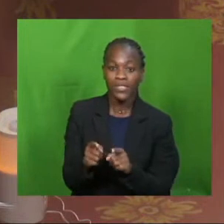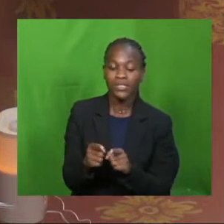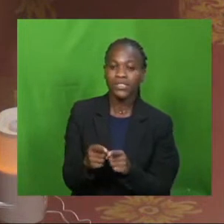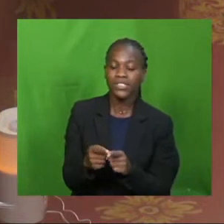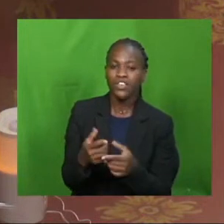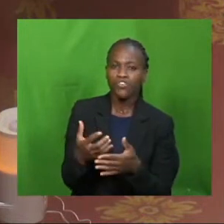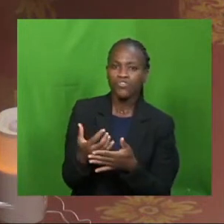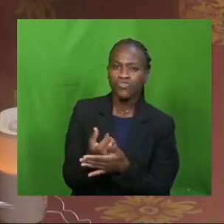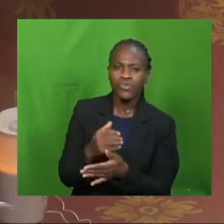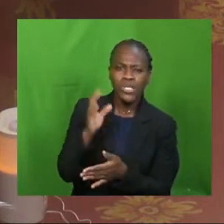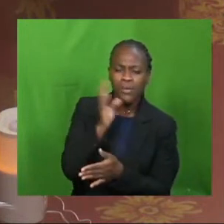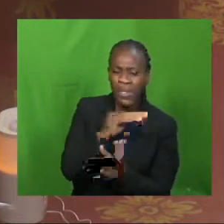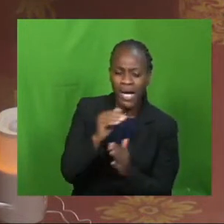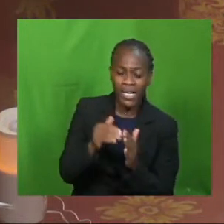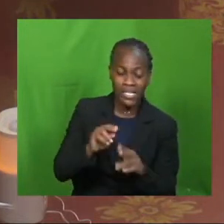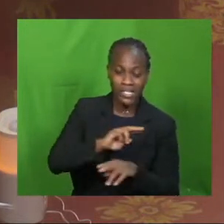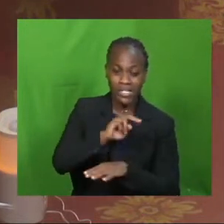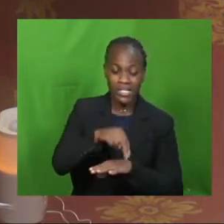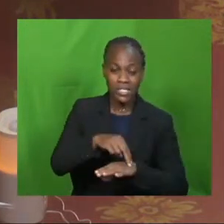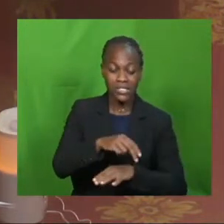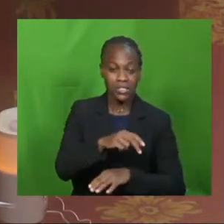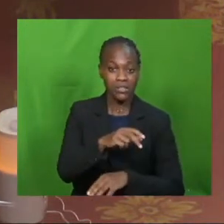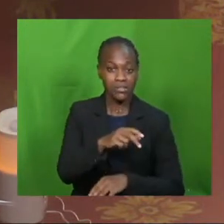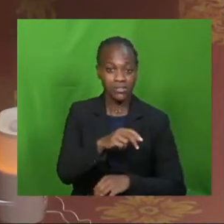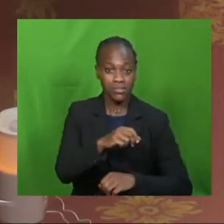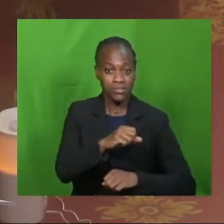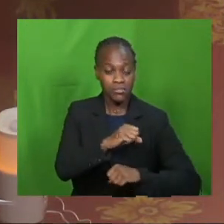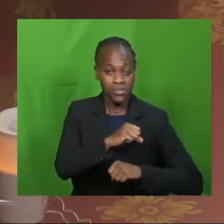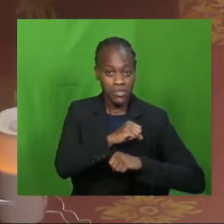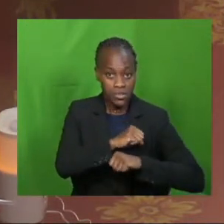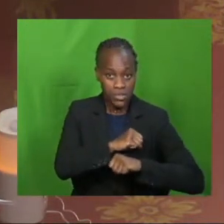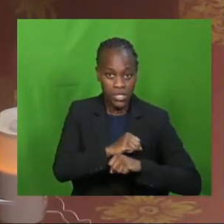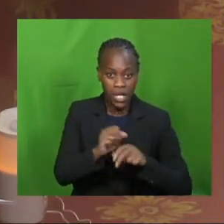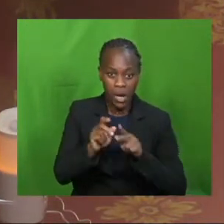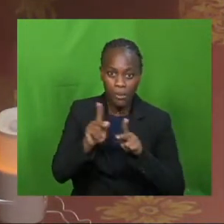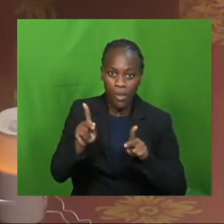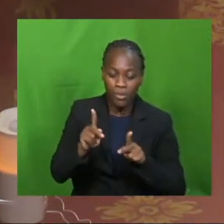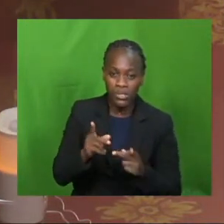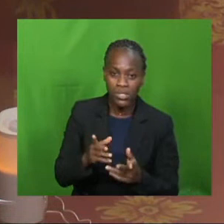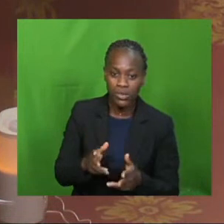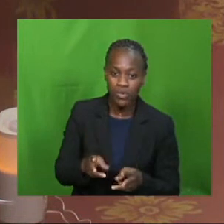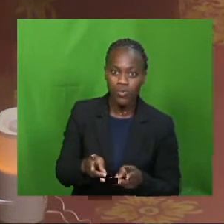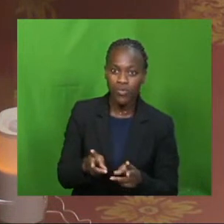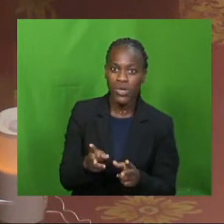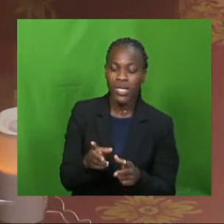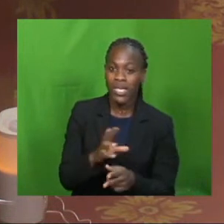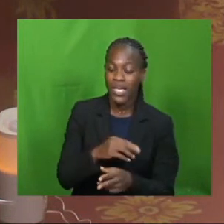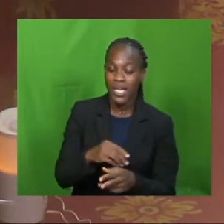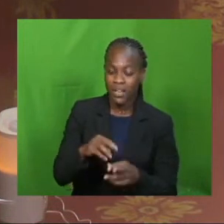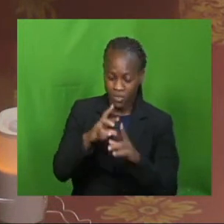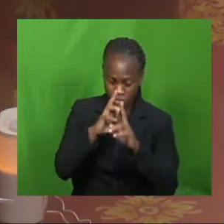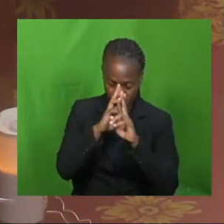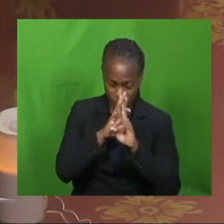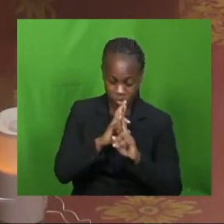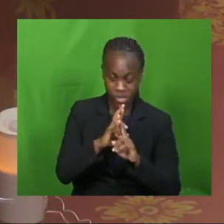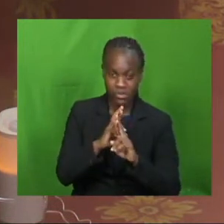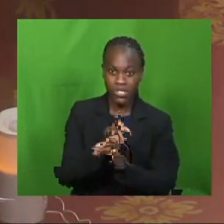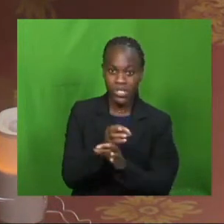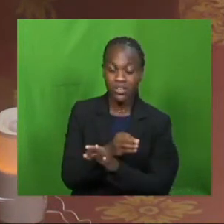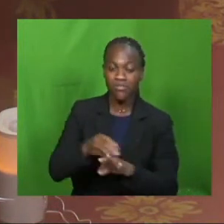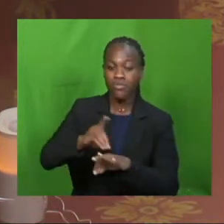to national security, public order, public morality, as well as against the reputation, rights, and freedoms of